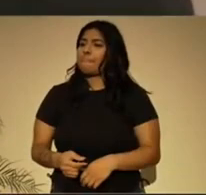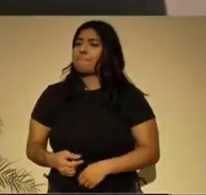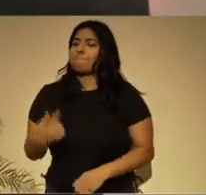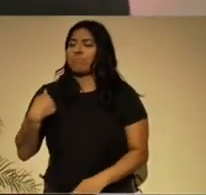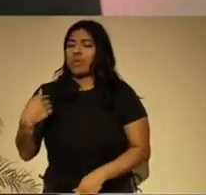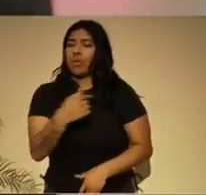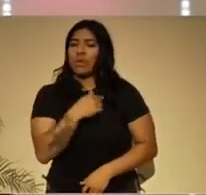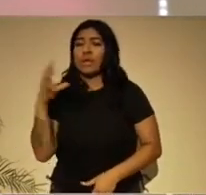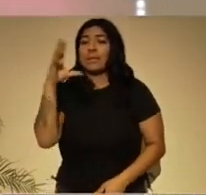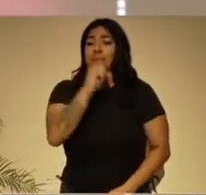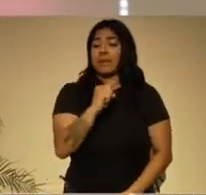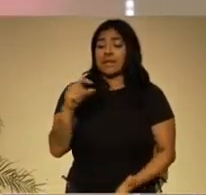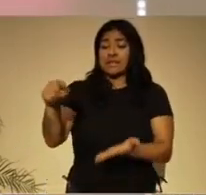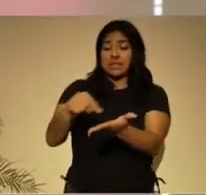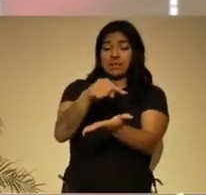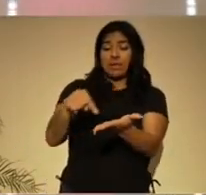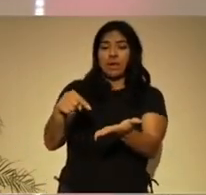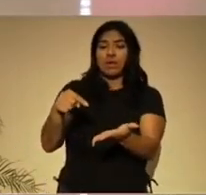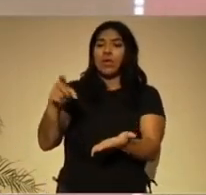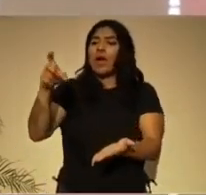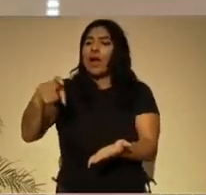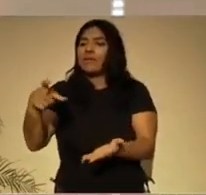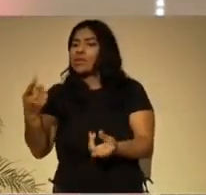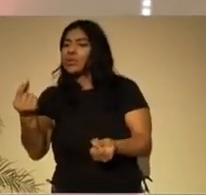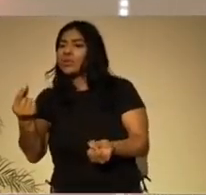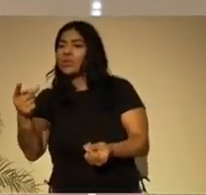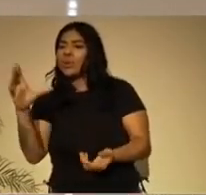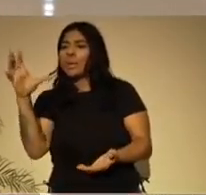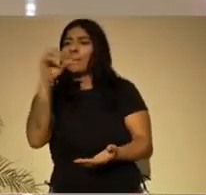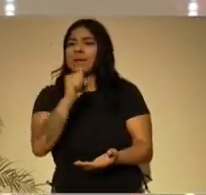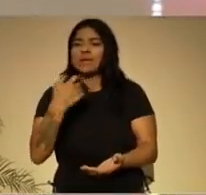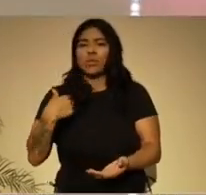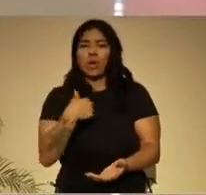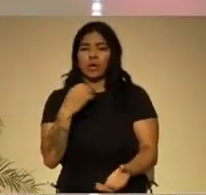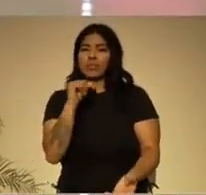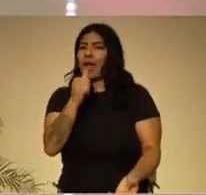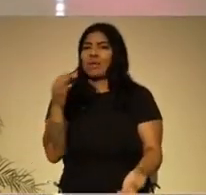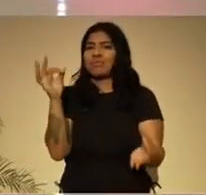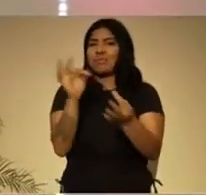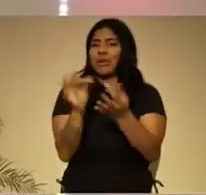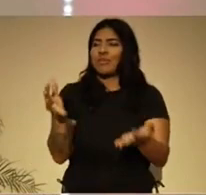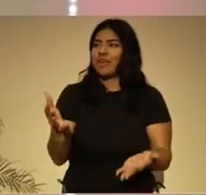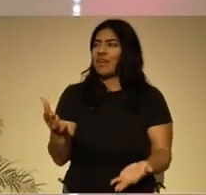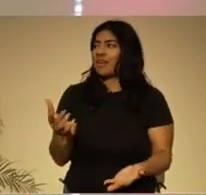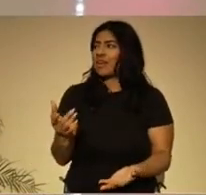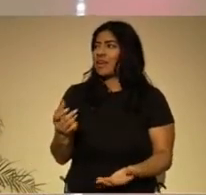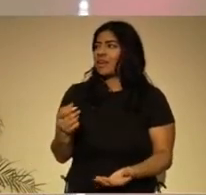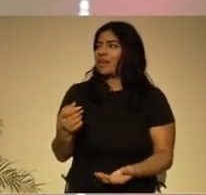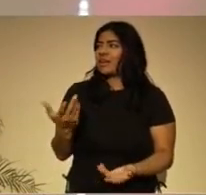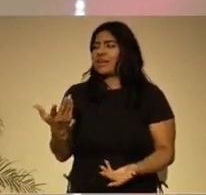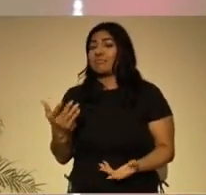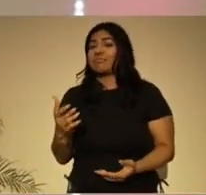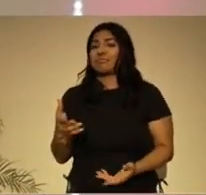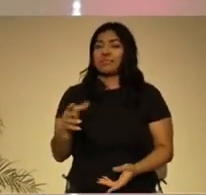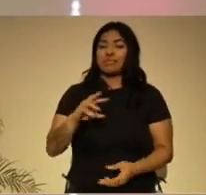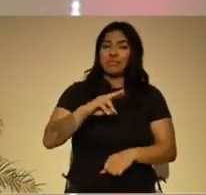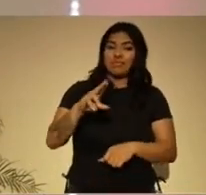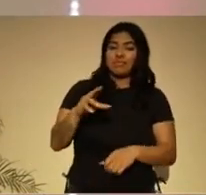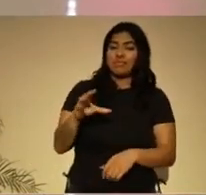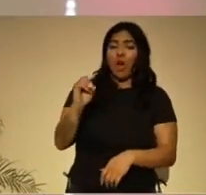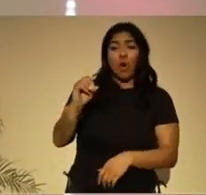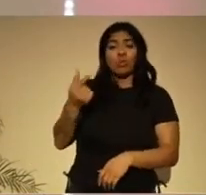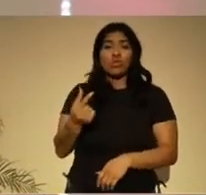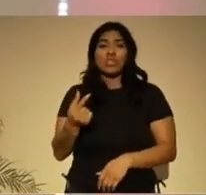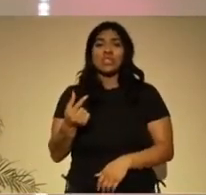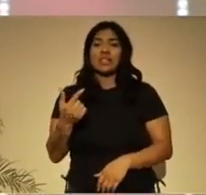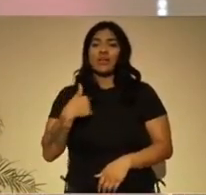We miss the mark. Things that we were supposed to do, we miss it because we're imperfect. See, originally, man was created in the